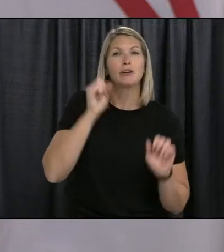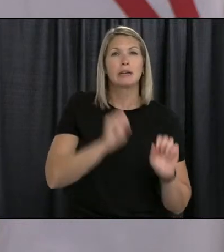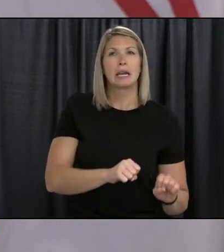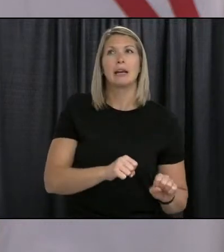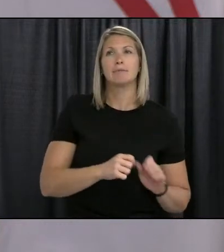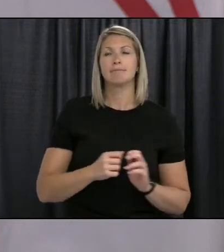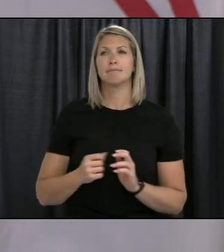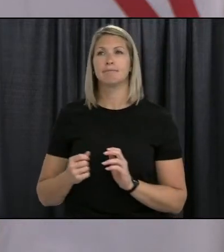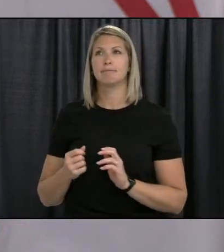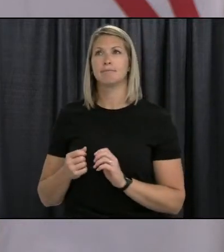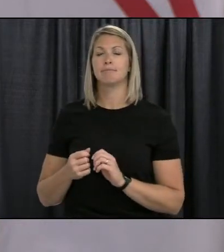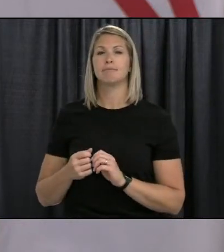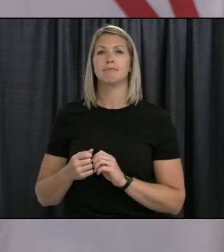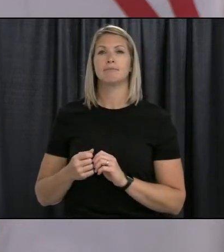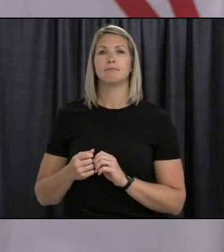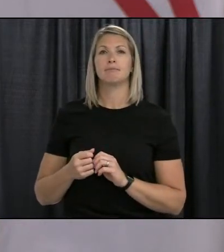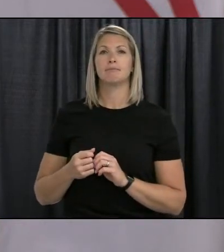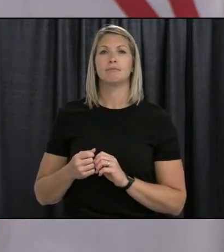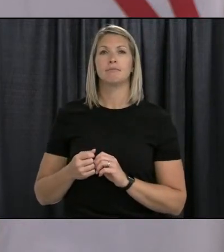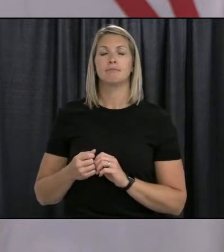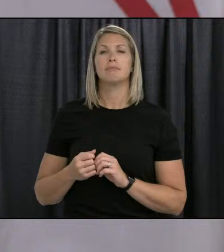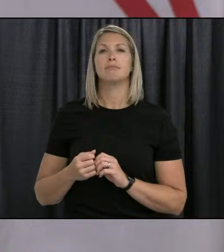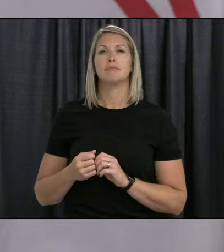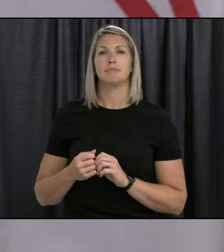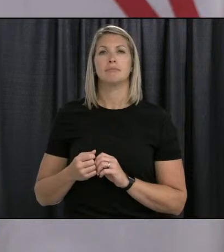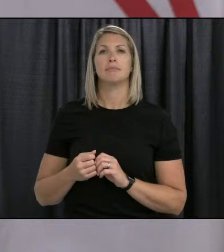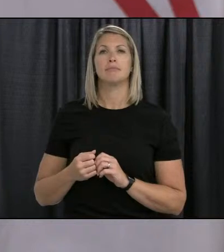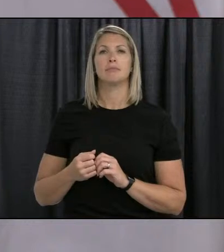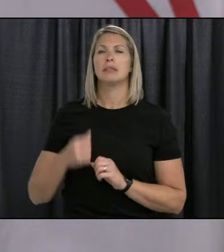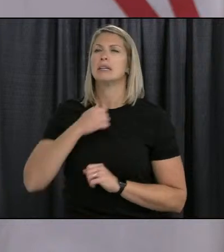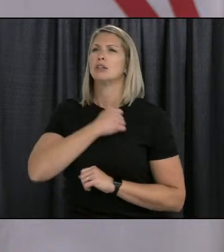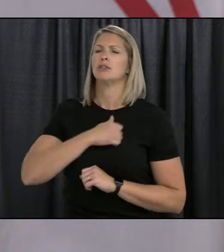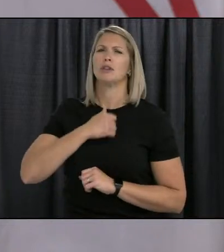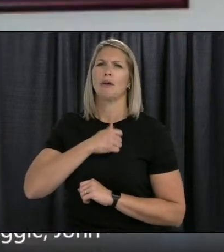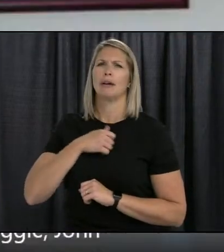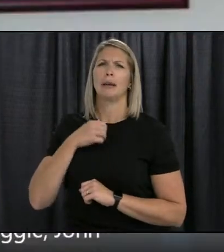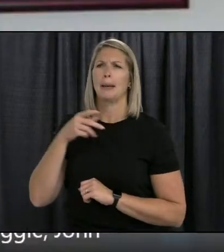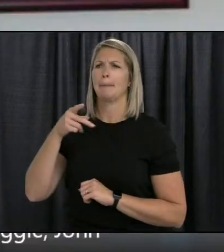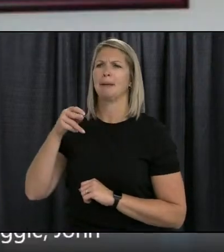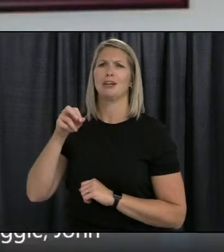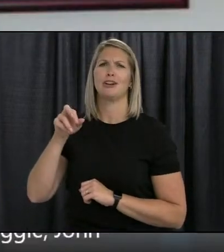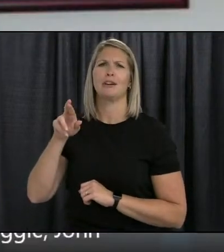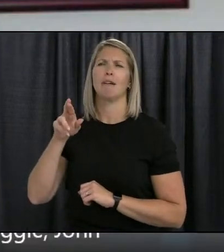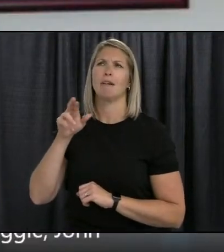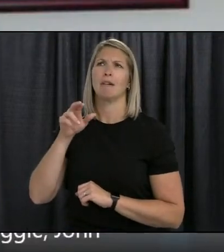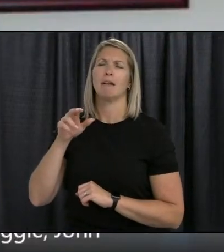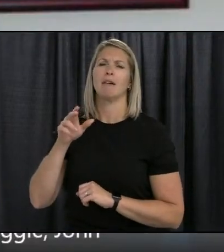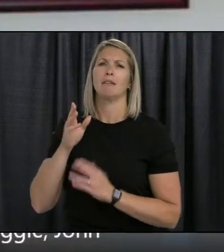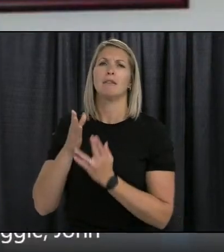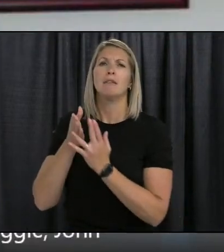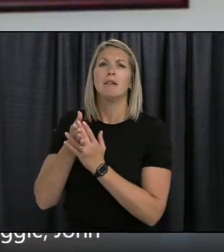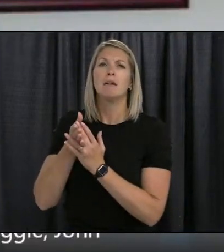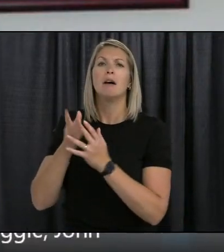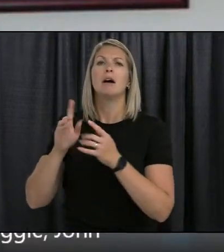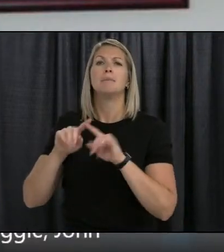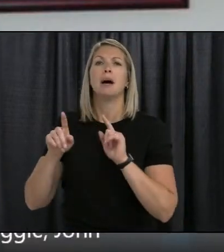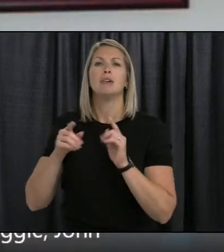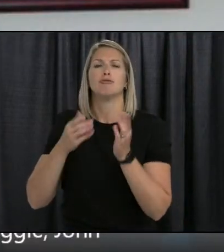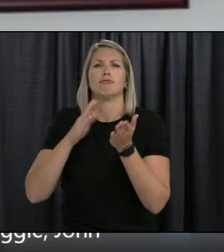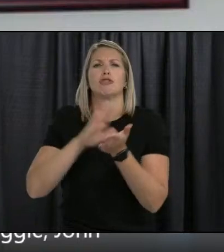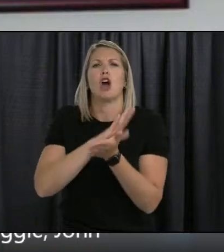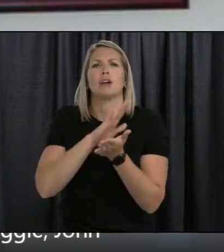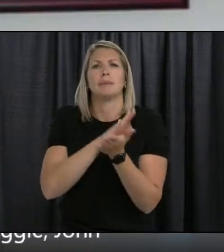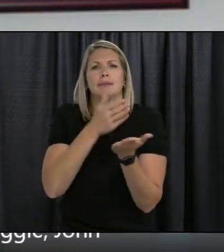just to... Yep, go ahead. Sorry, I didn't mean to cut across you. I was just going to add to that, the issue of documentation